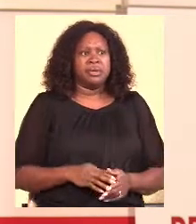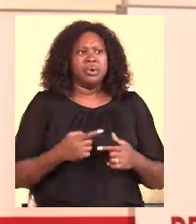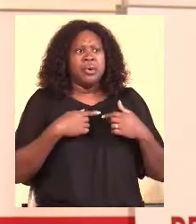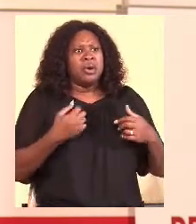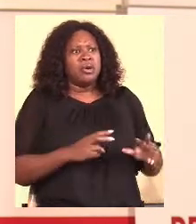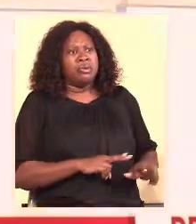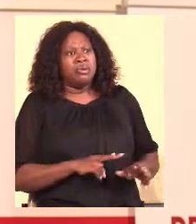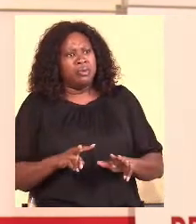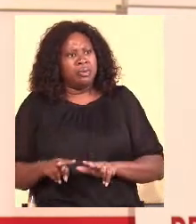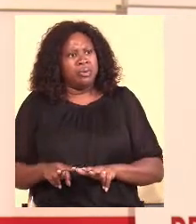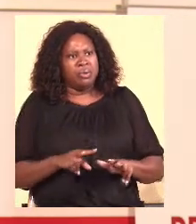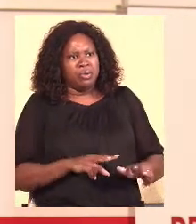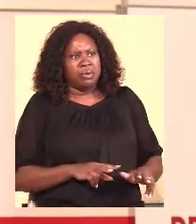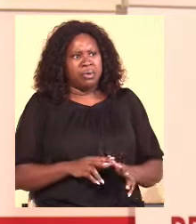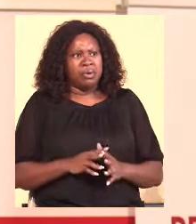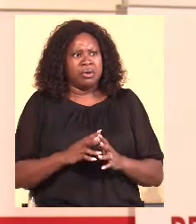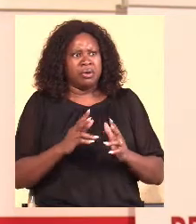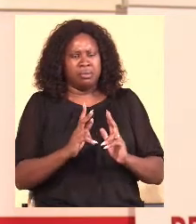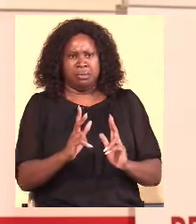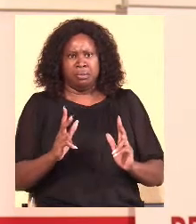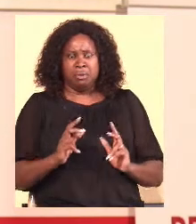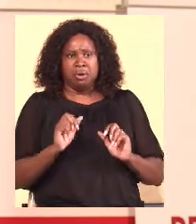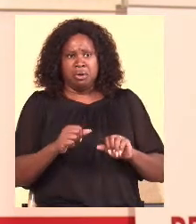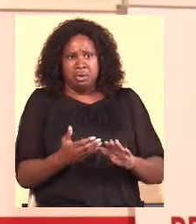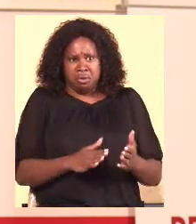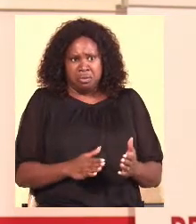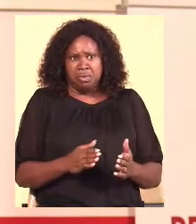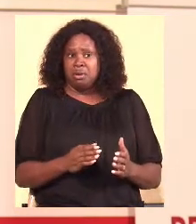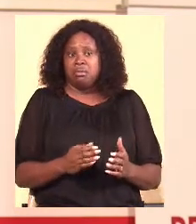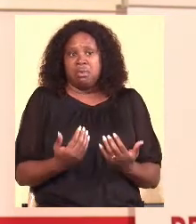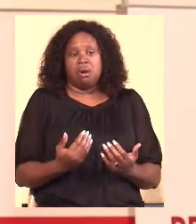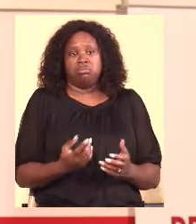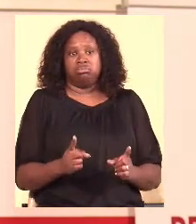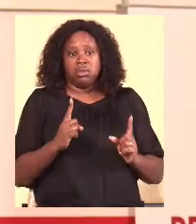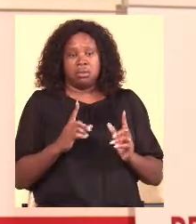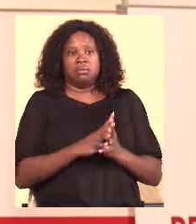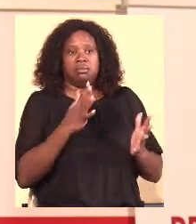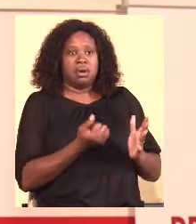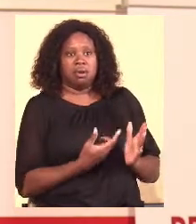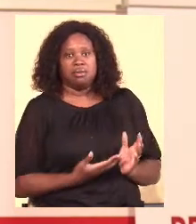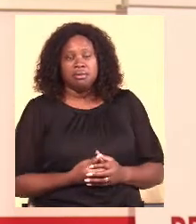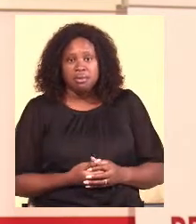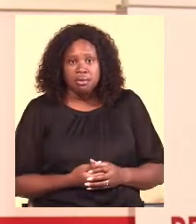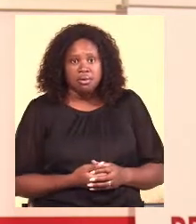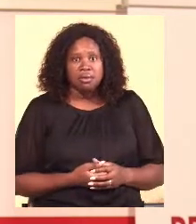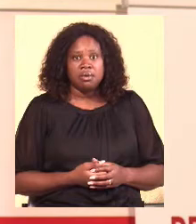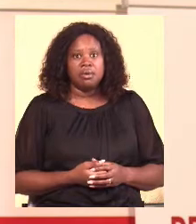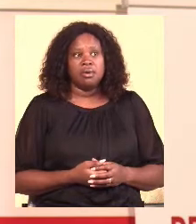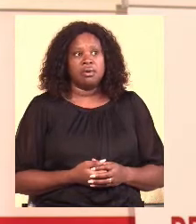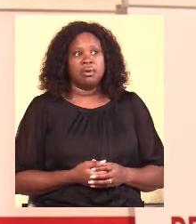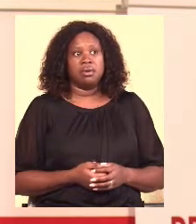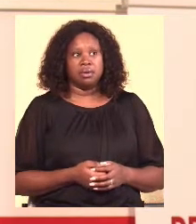vulnerability as mortal beings was brought to the fore. This actually shook